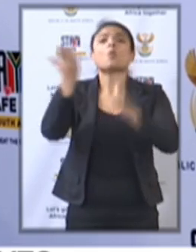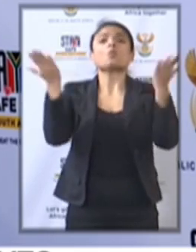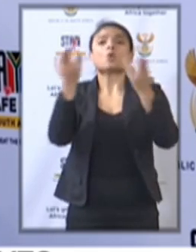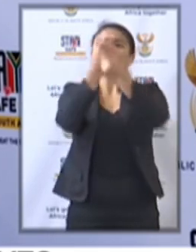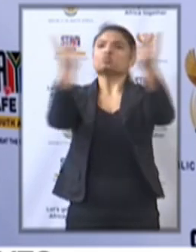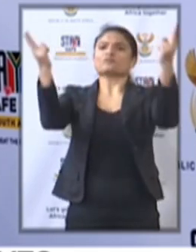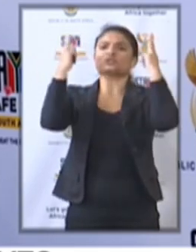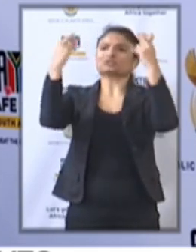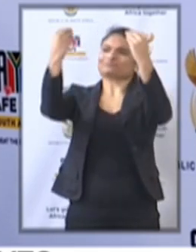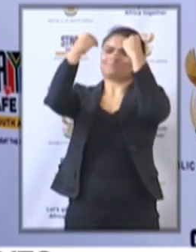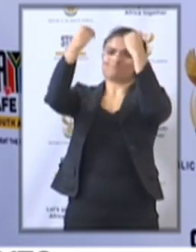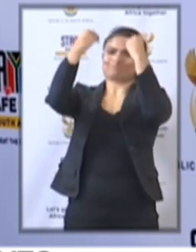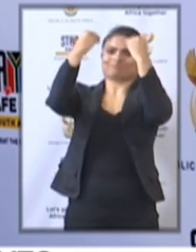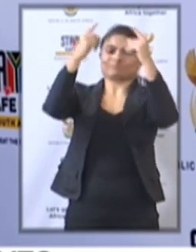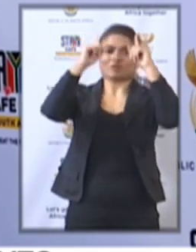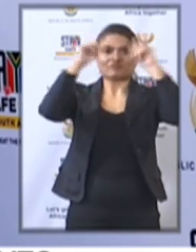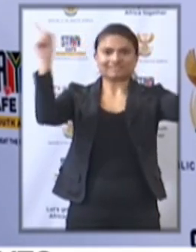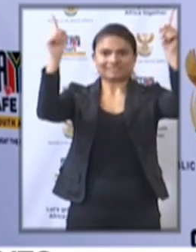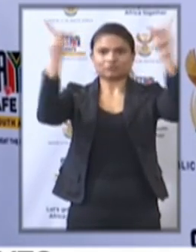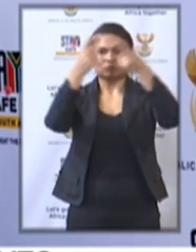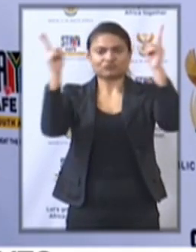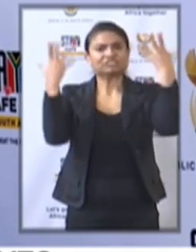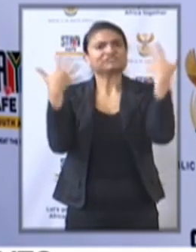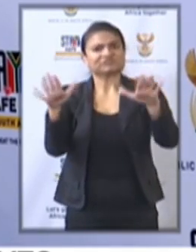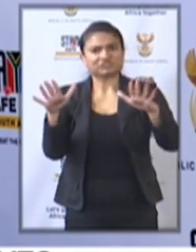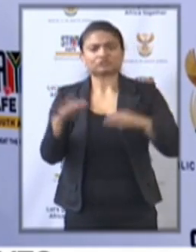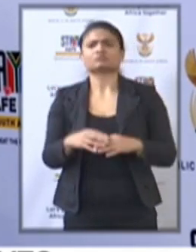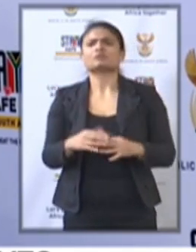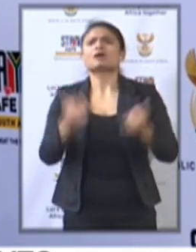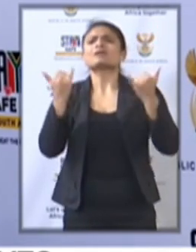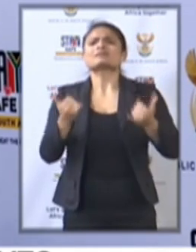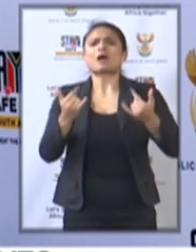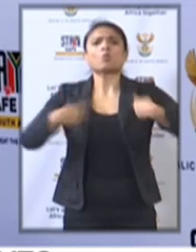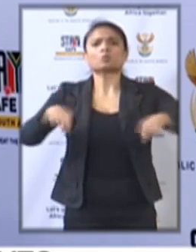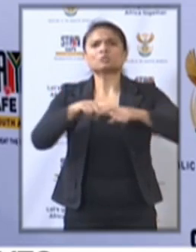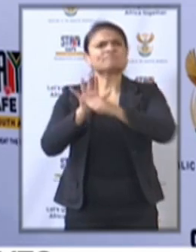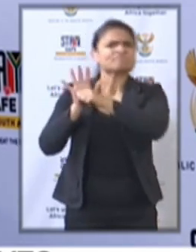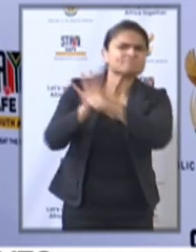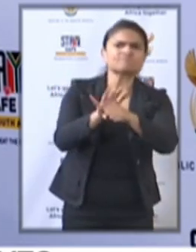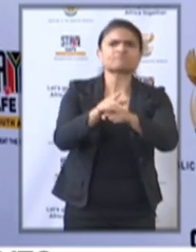eVits bayoteleka ukuthi balwela ukuthi abanakwa.